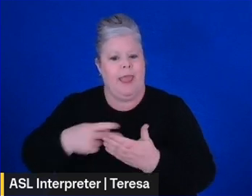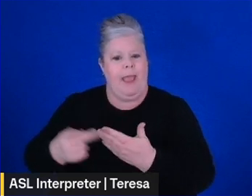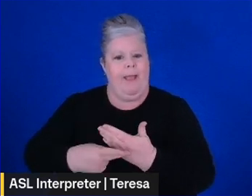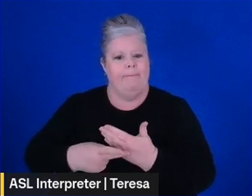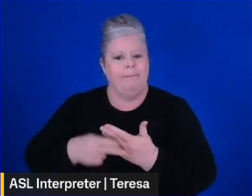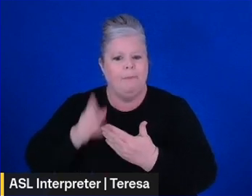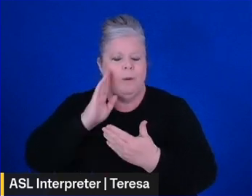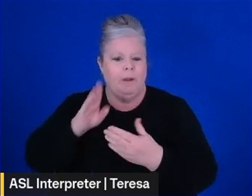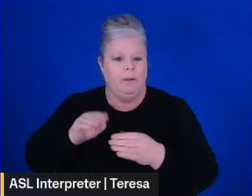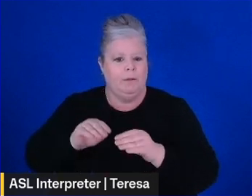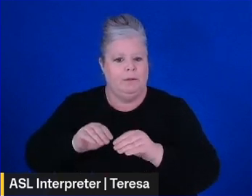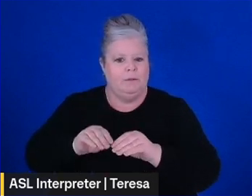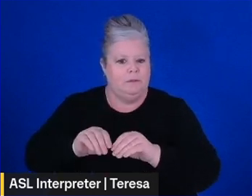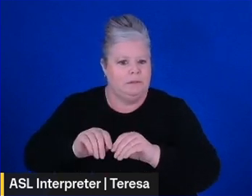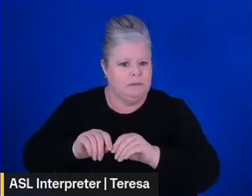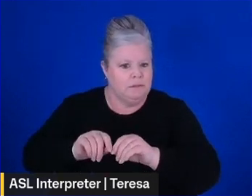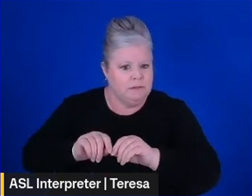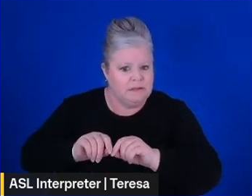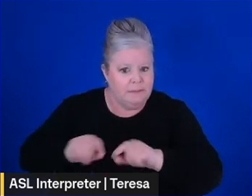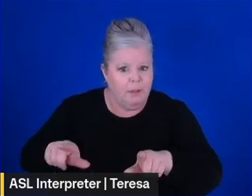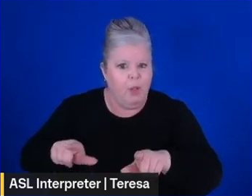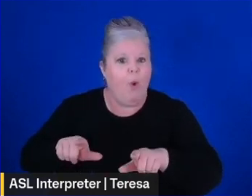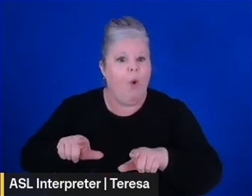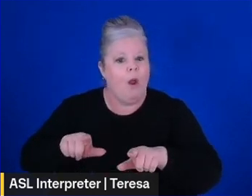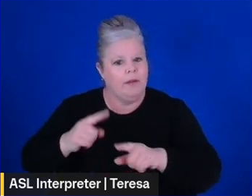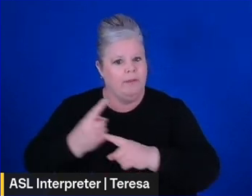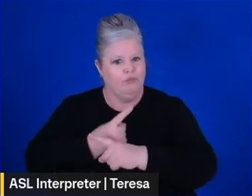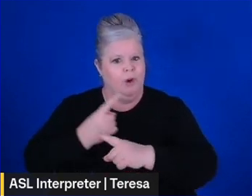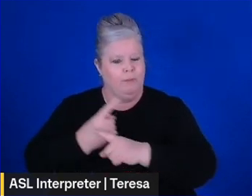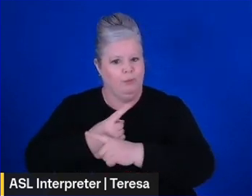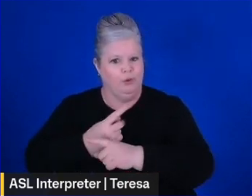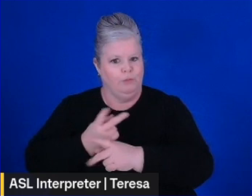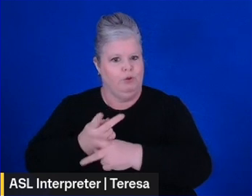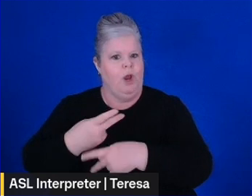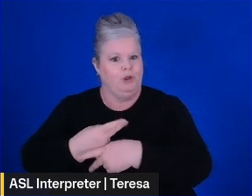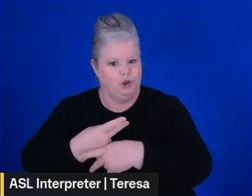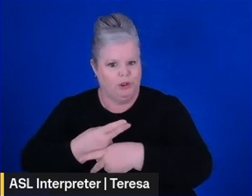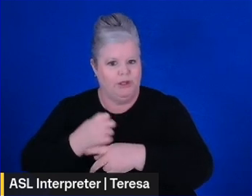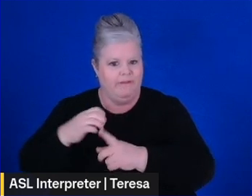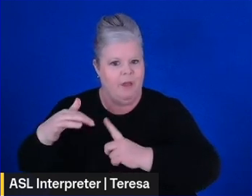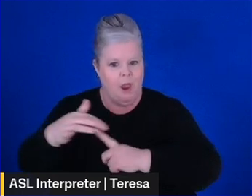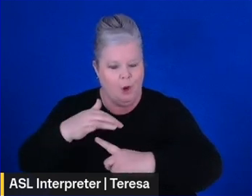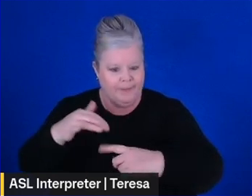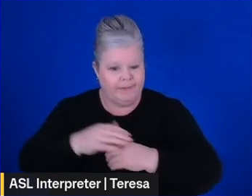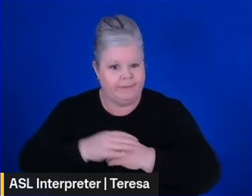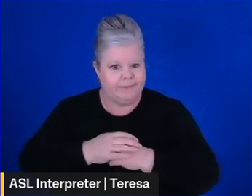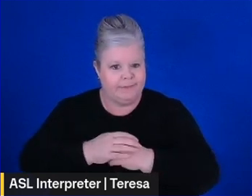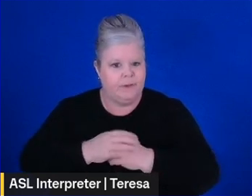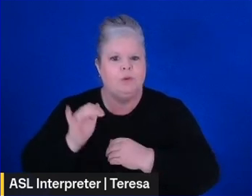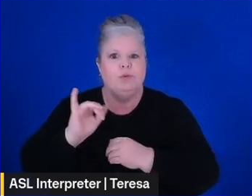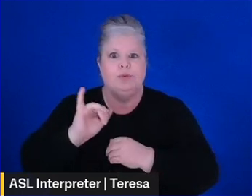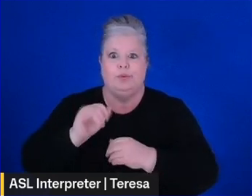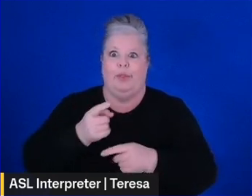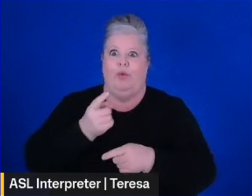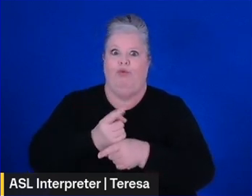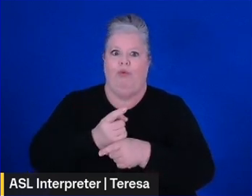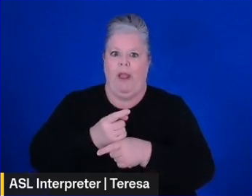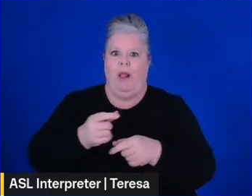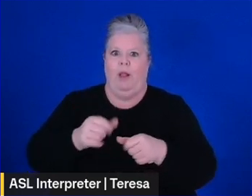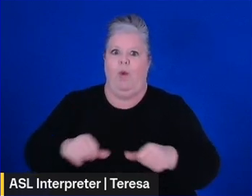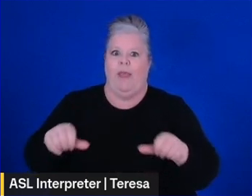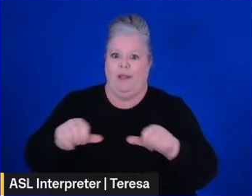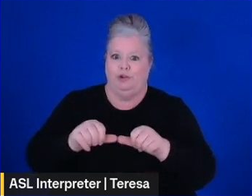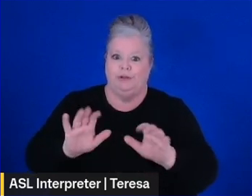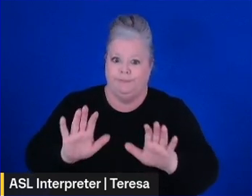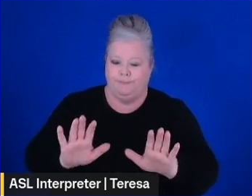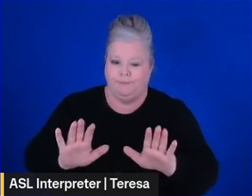deployed on the right environment, the production environment, and for example, in the right location, West Europe.